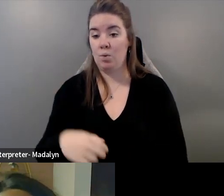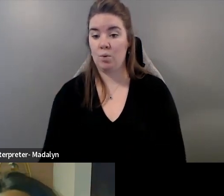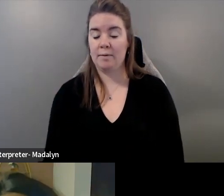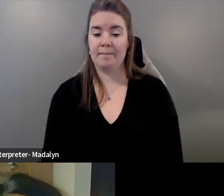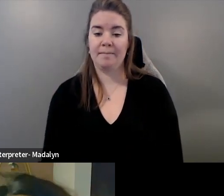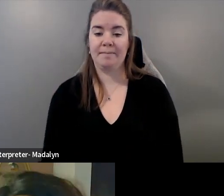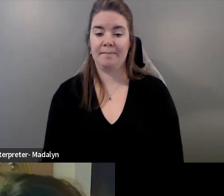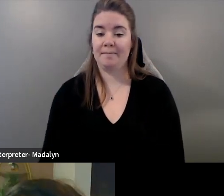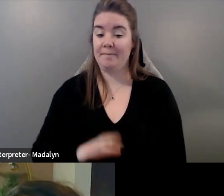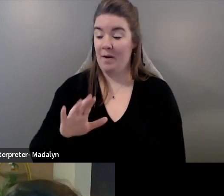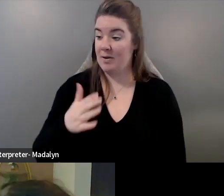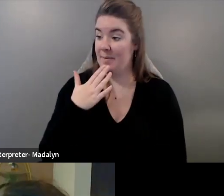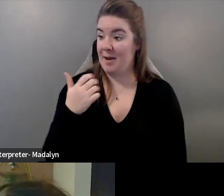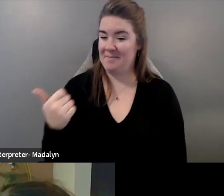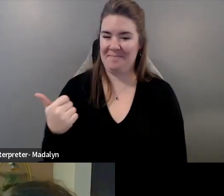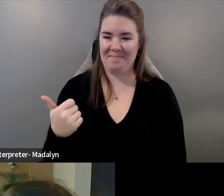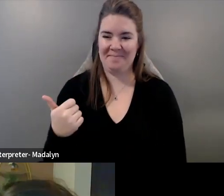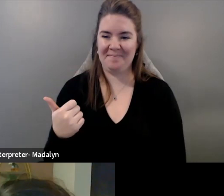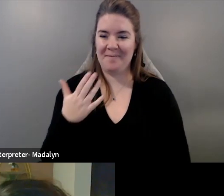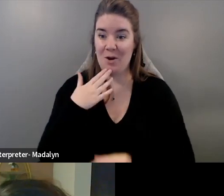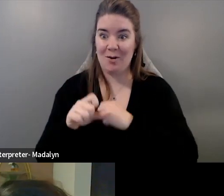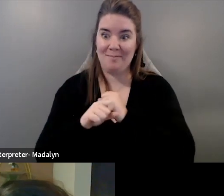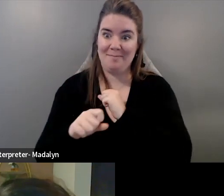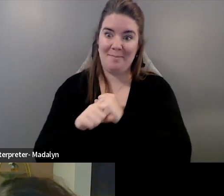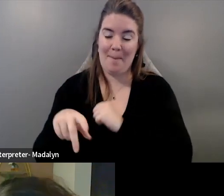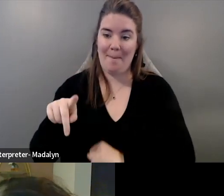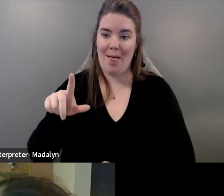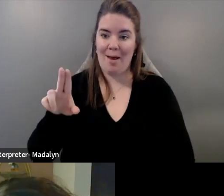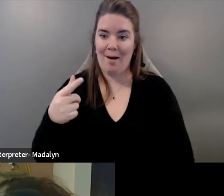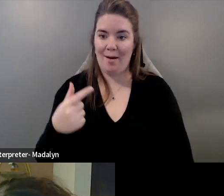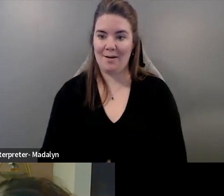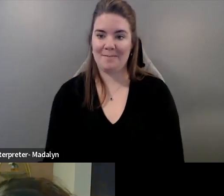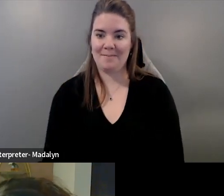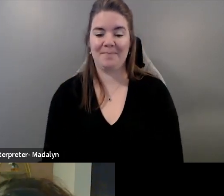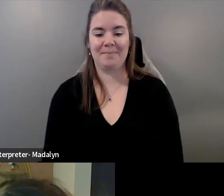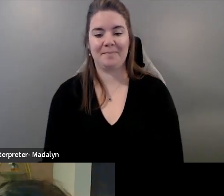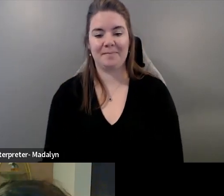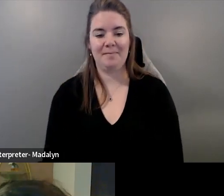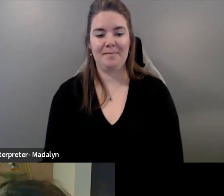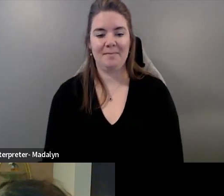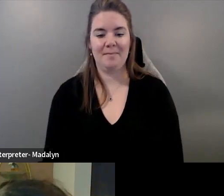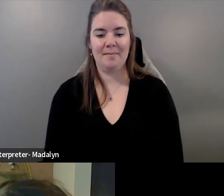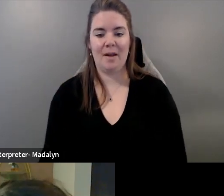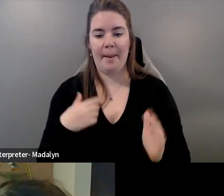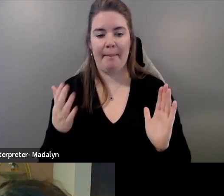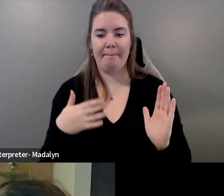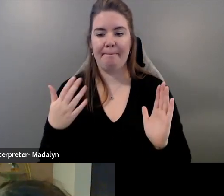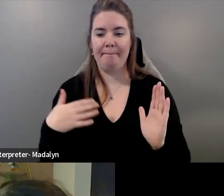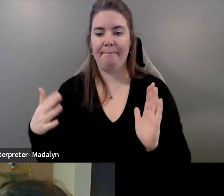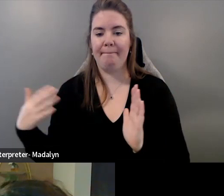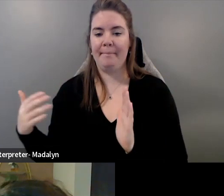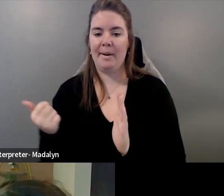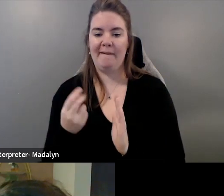Awesome. Thank you. That was another good plug. Yeah, that was perfect. I'm gonna burn through the next couple of slides. Even if